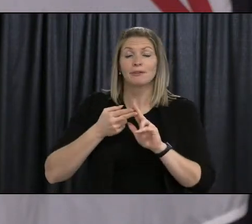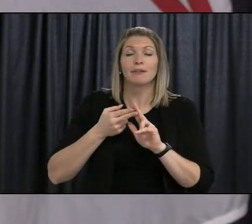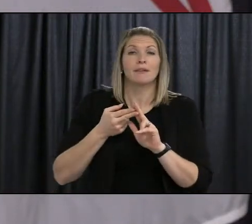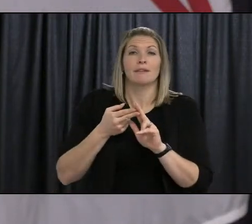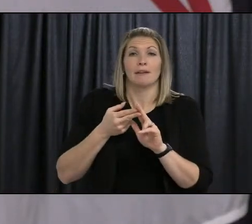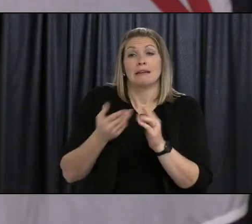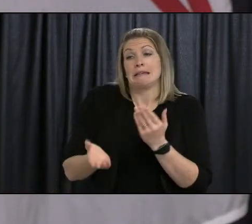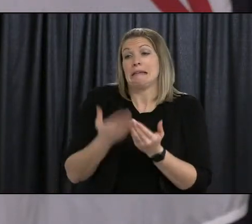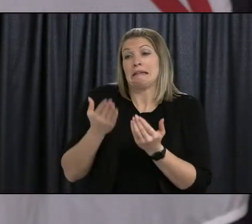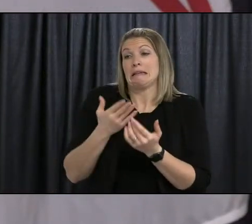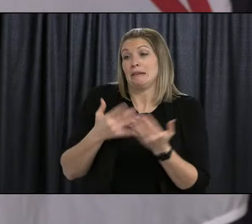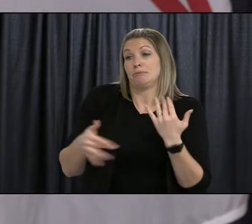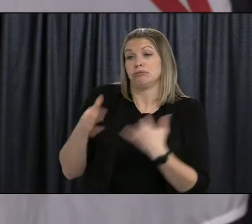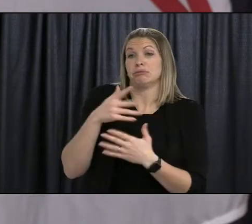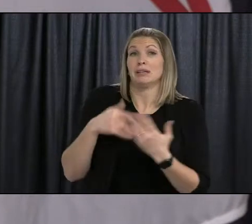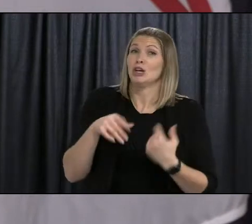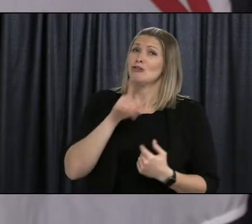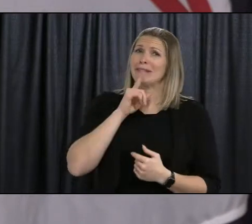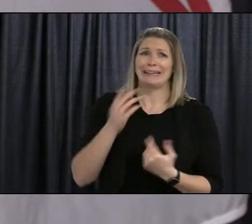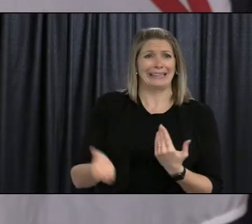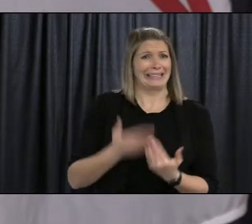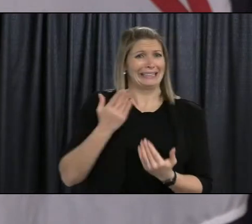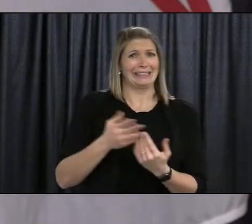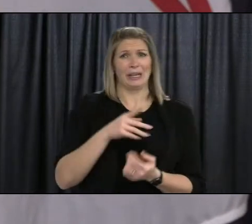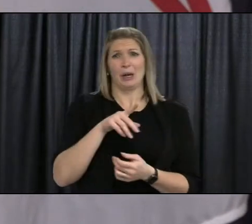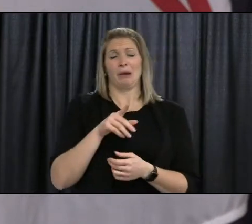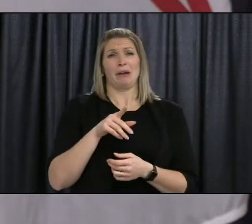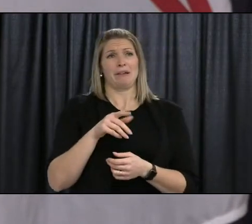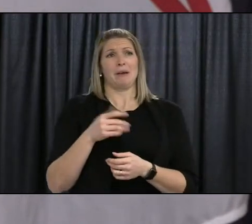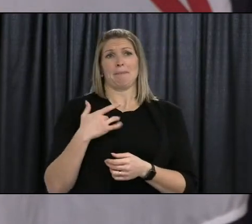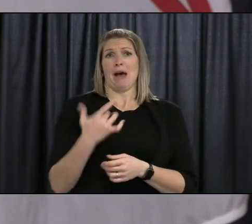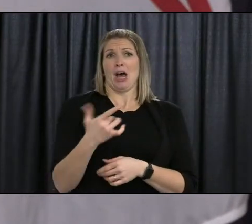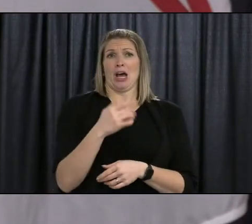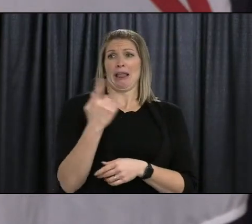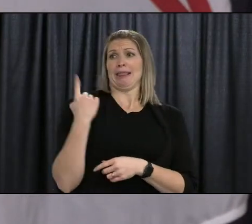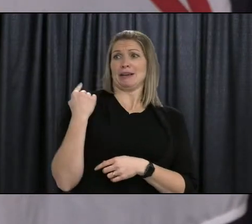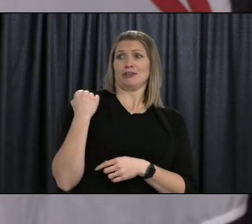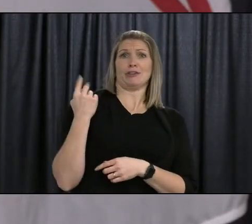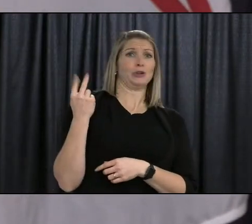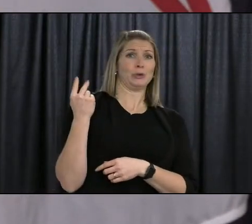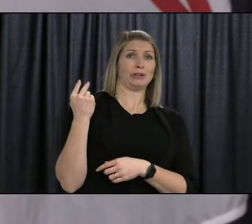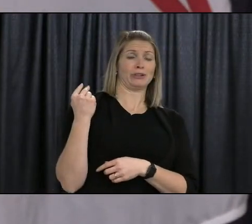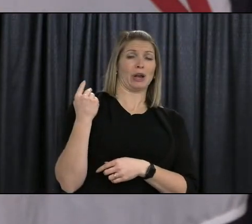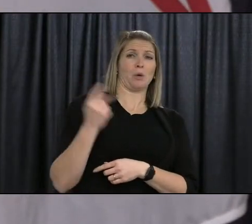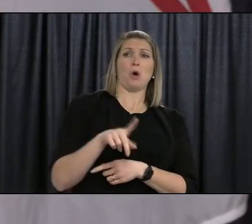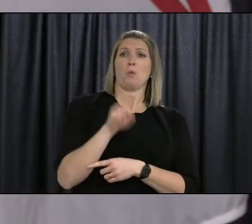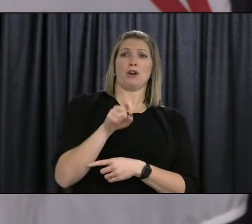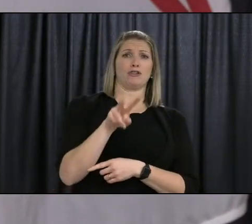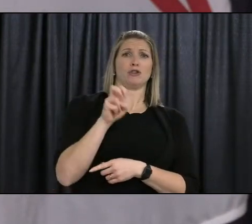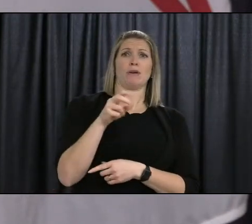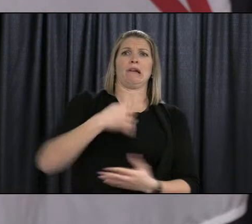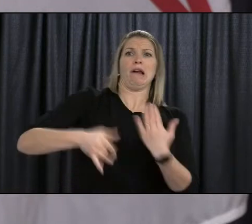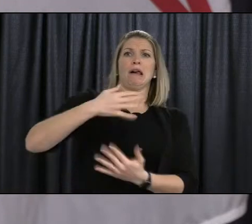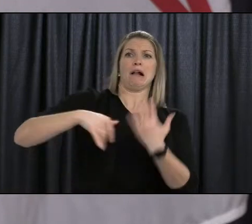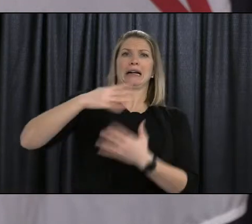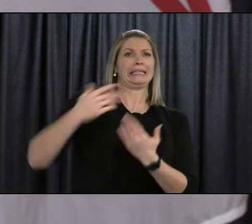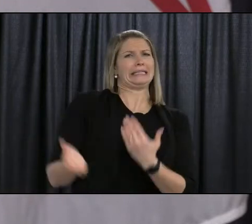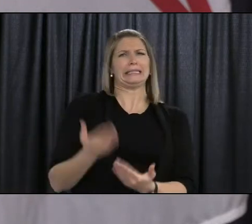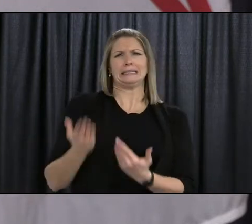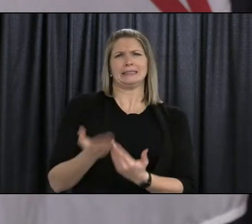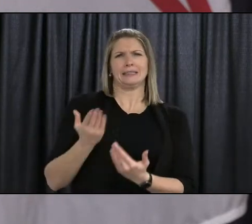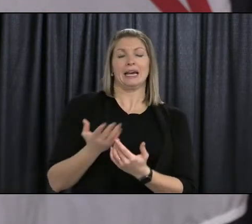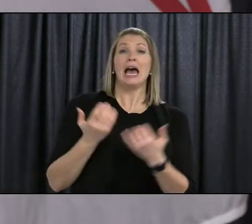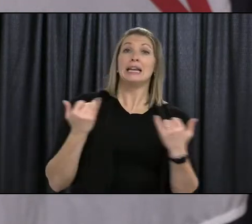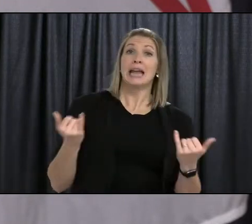can interact with hundreds of people over the holiday season. So what we're saying now is that if you're going to